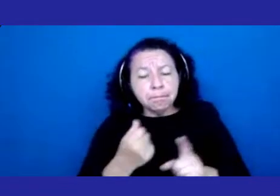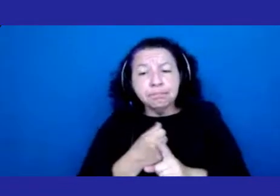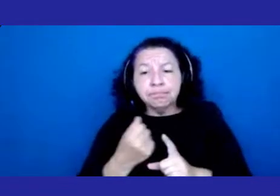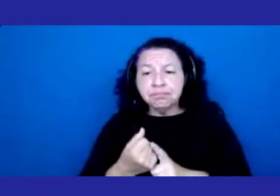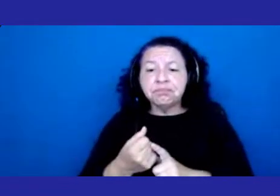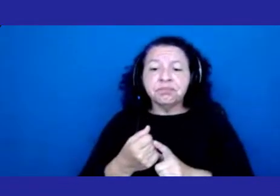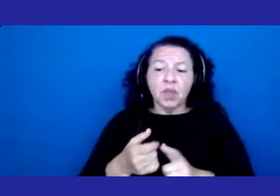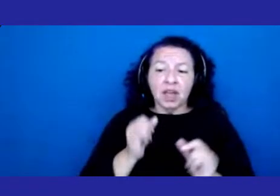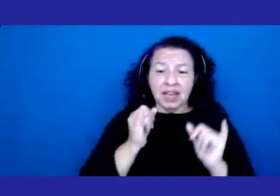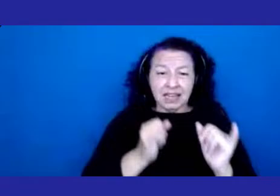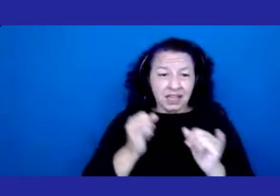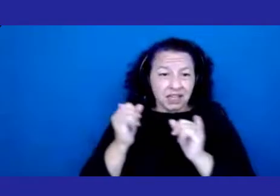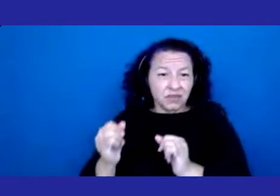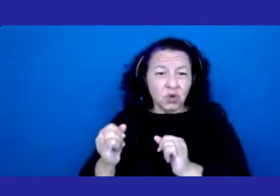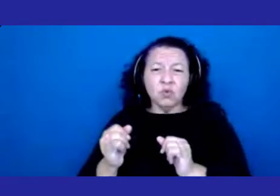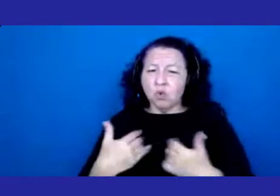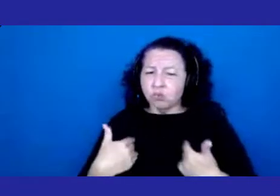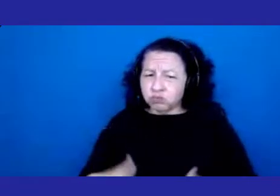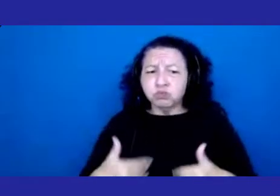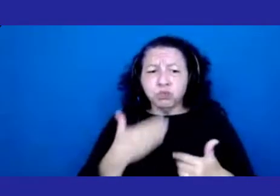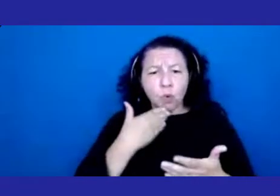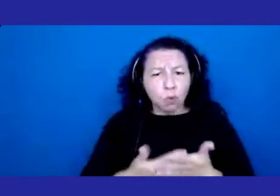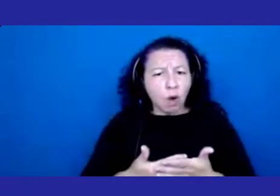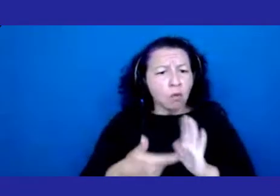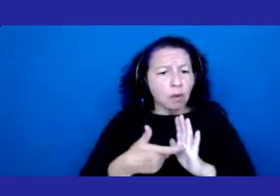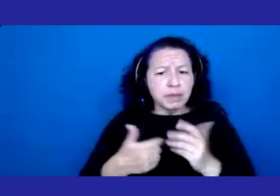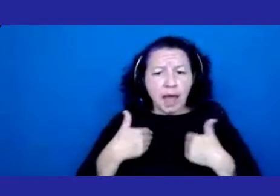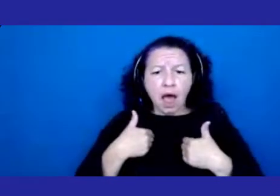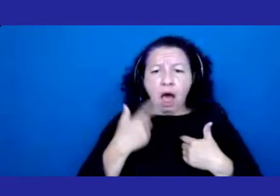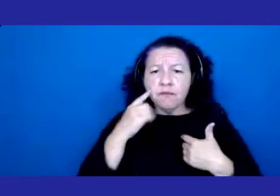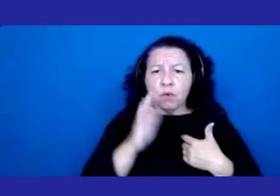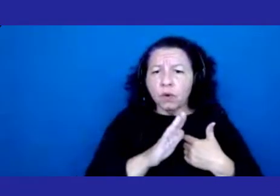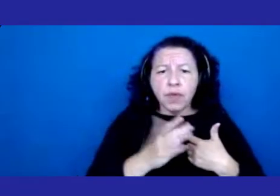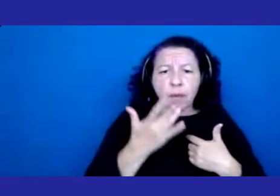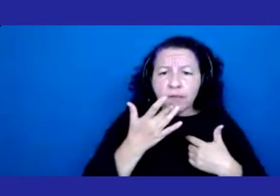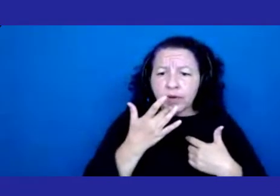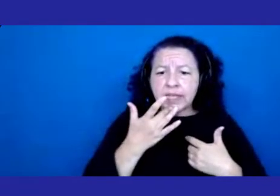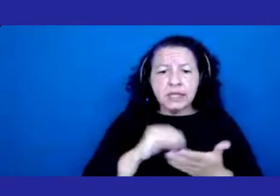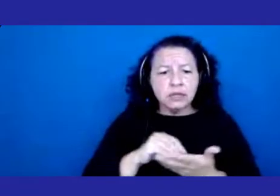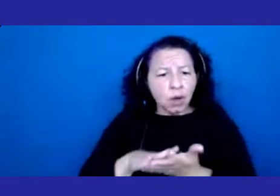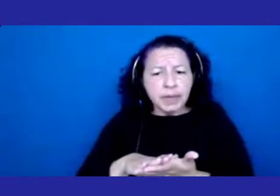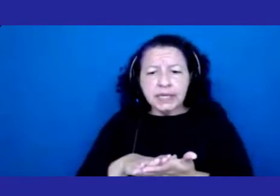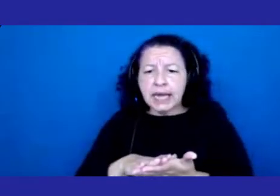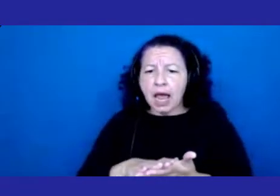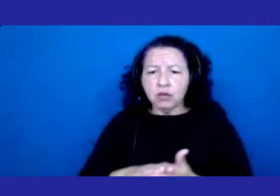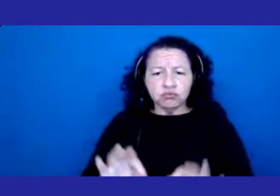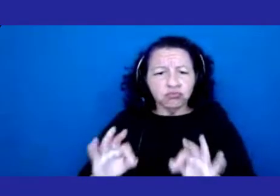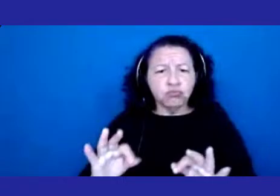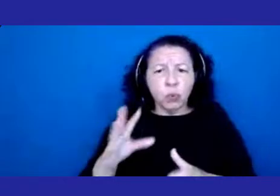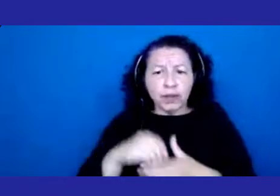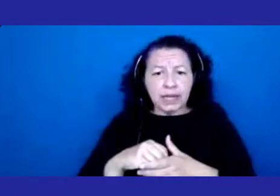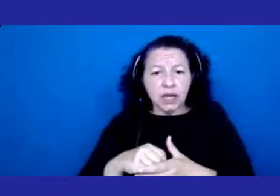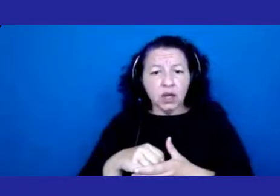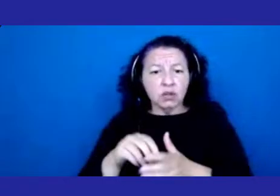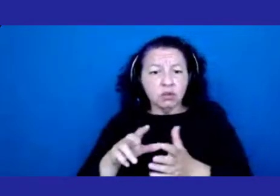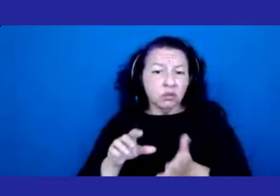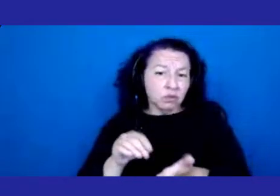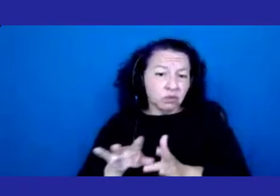individuals were very well represented in terms of their preference and what was documented in the record, but there were also